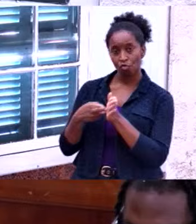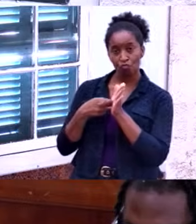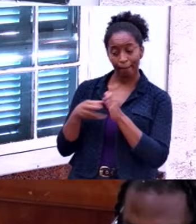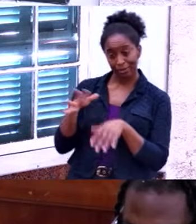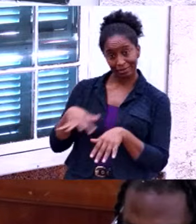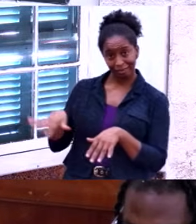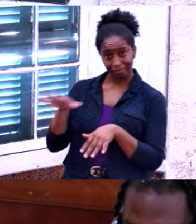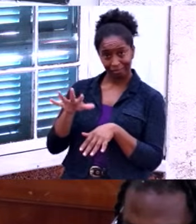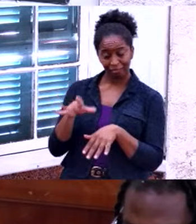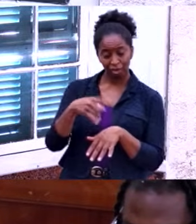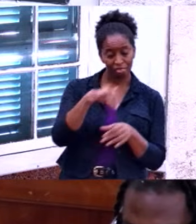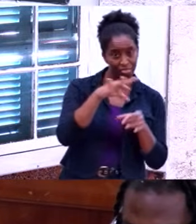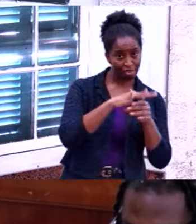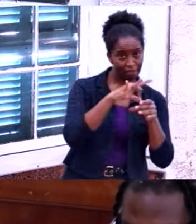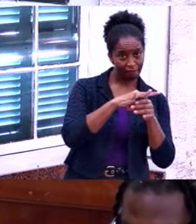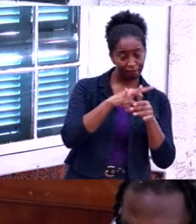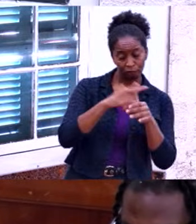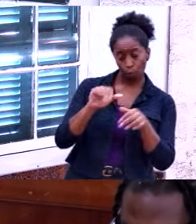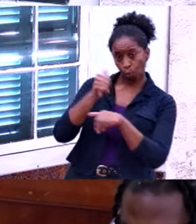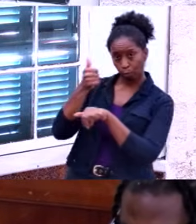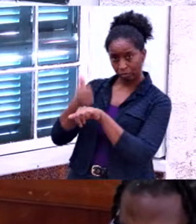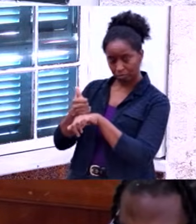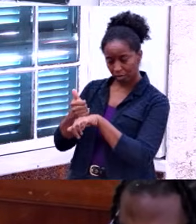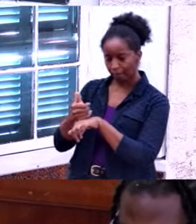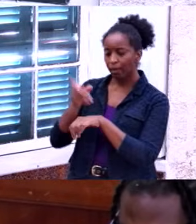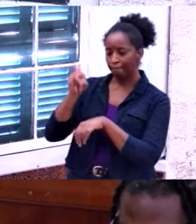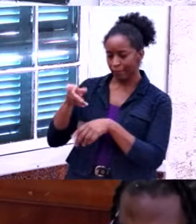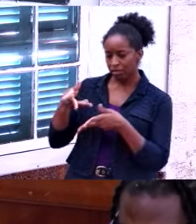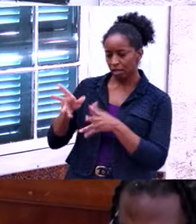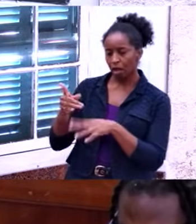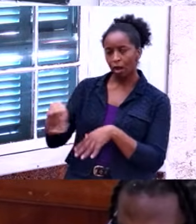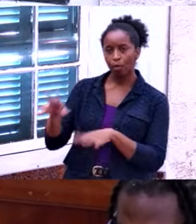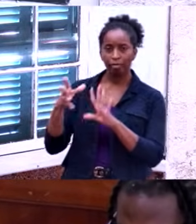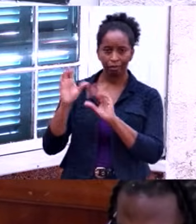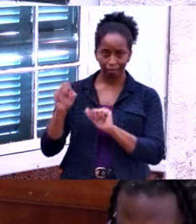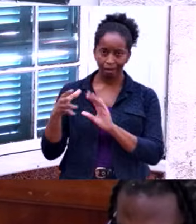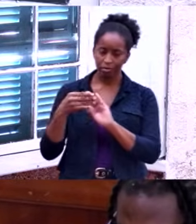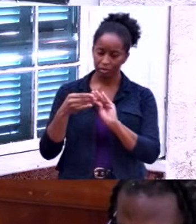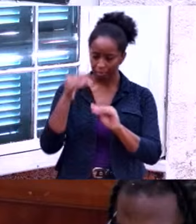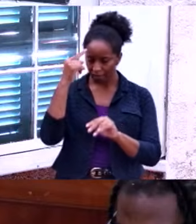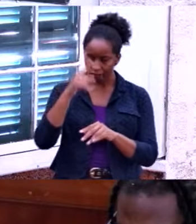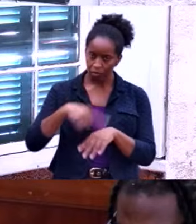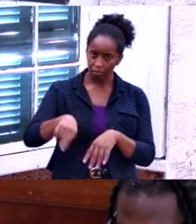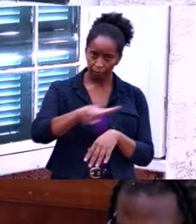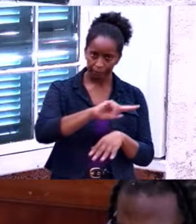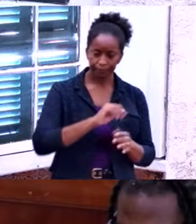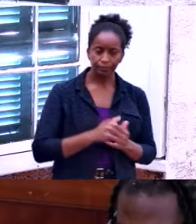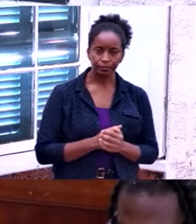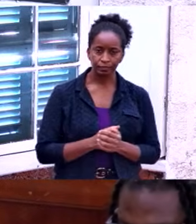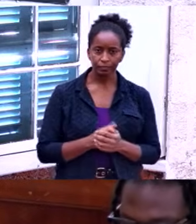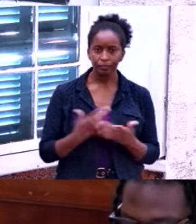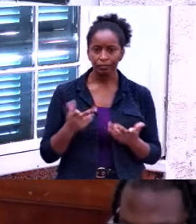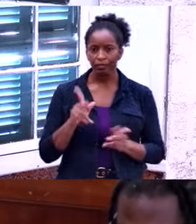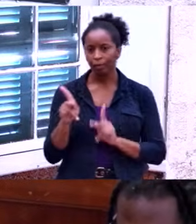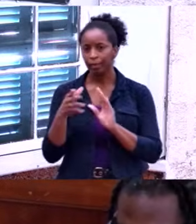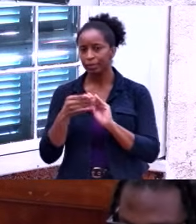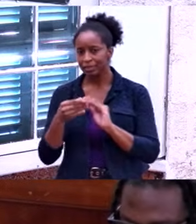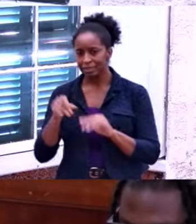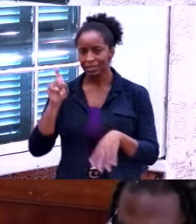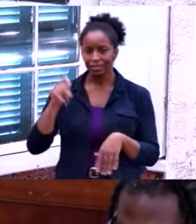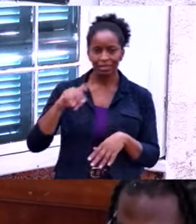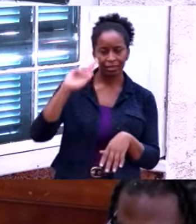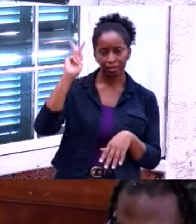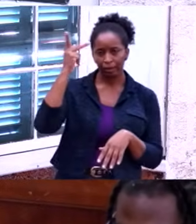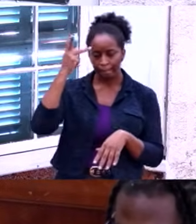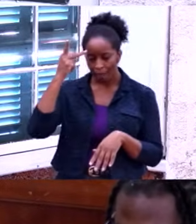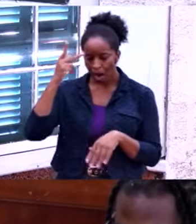ministerial responsibility, because it is becoming more and more complex. And when I hear things like we need to reduce the members of parliament, and we need to reduce the ministers